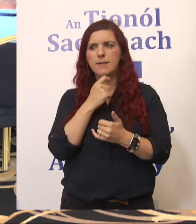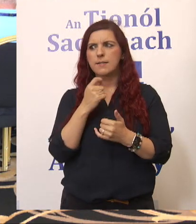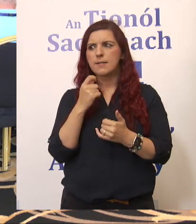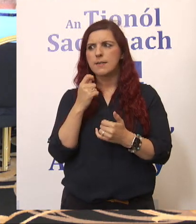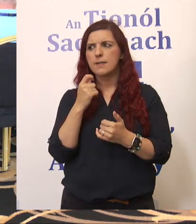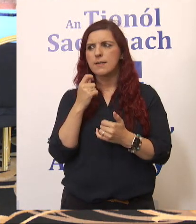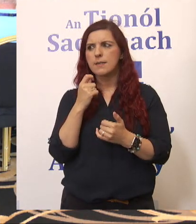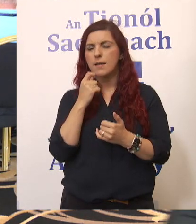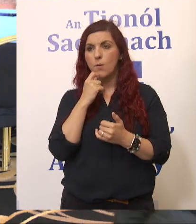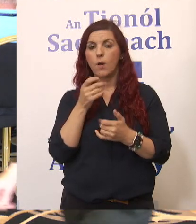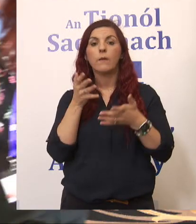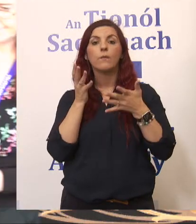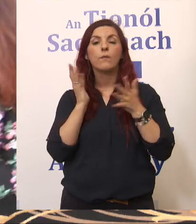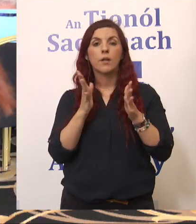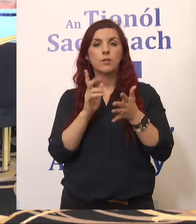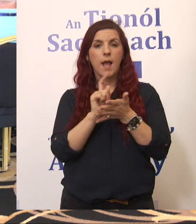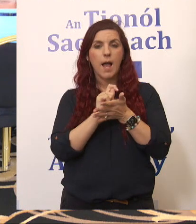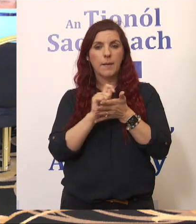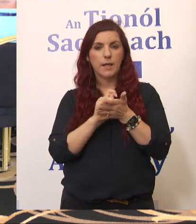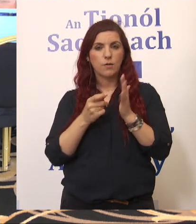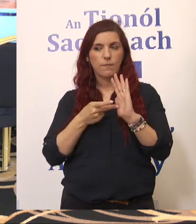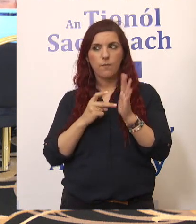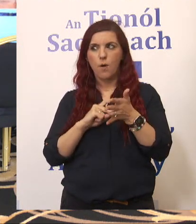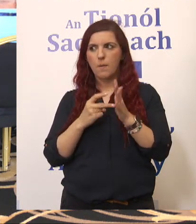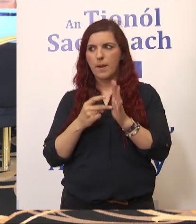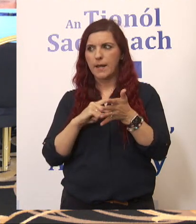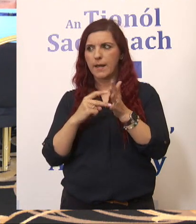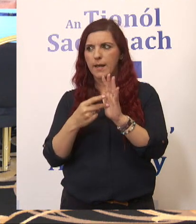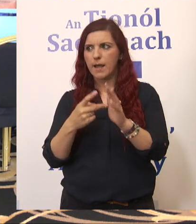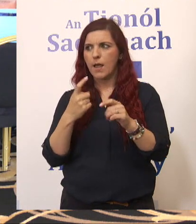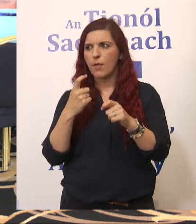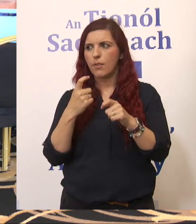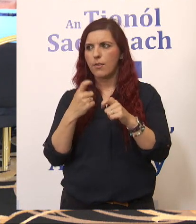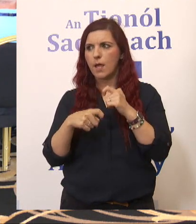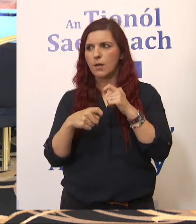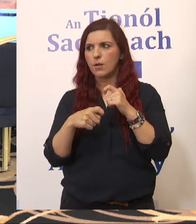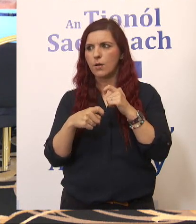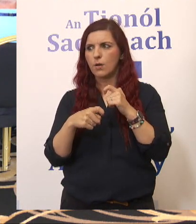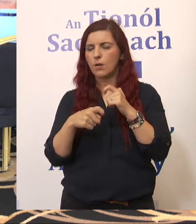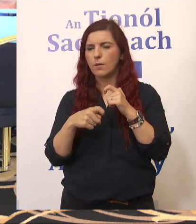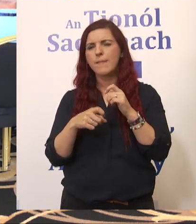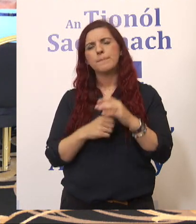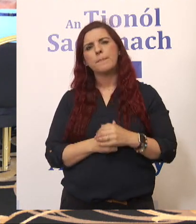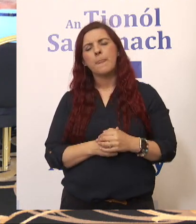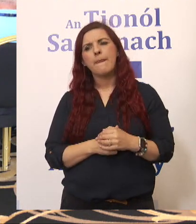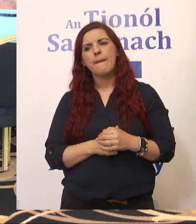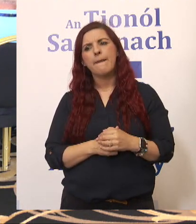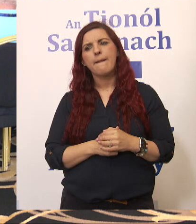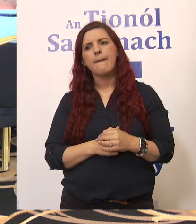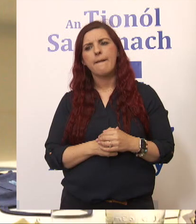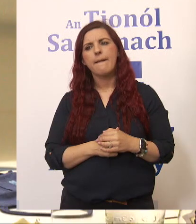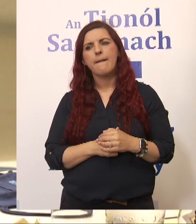a planning application was over 100 plus units, it went straight from Bord Planola. Like, how would you counter